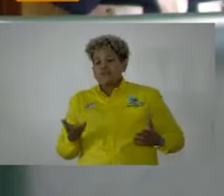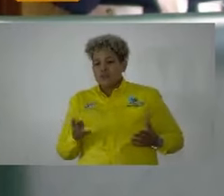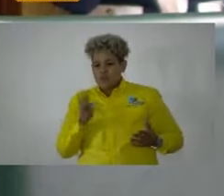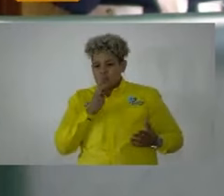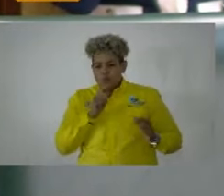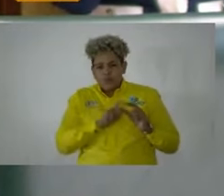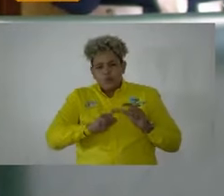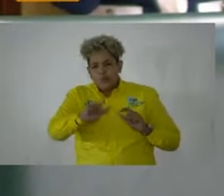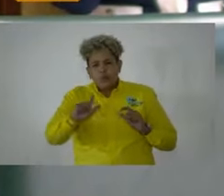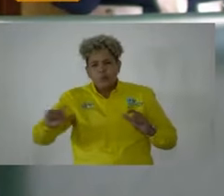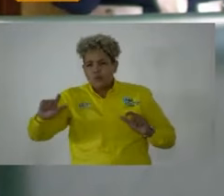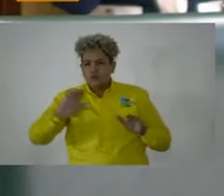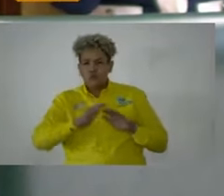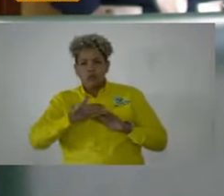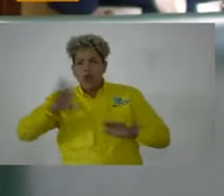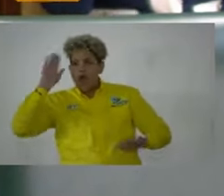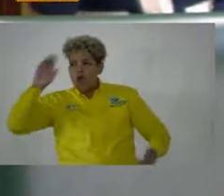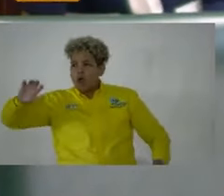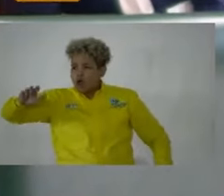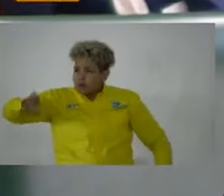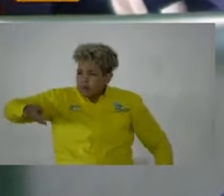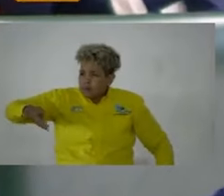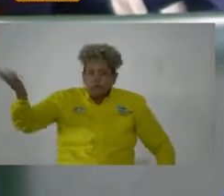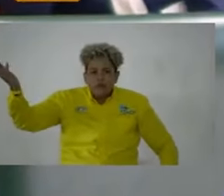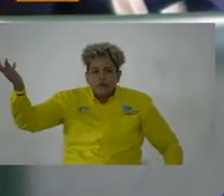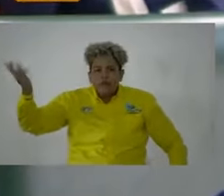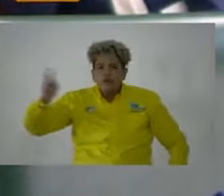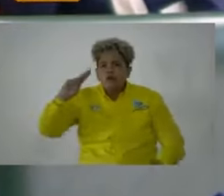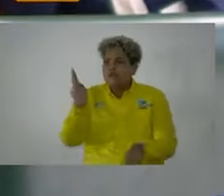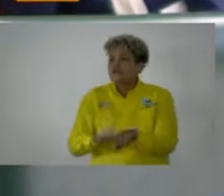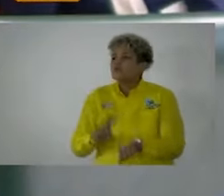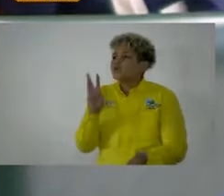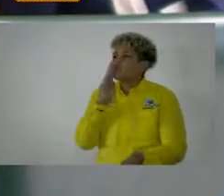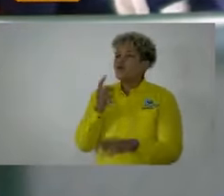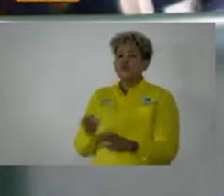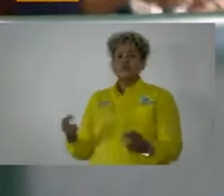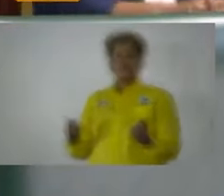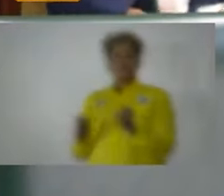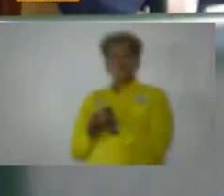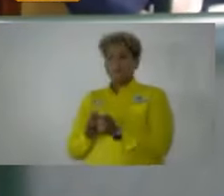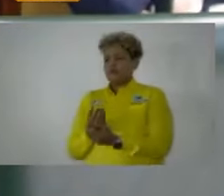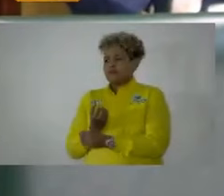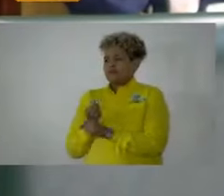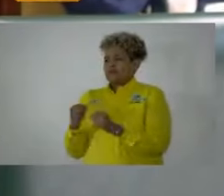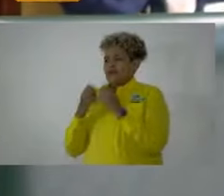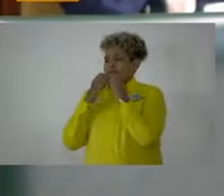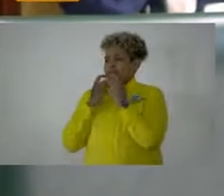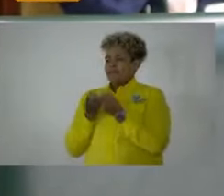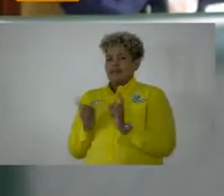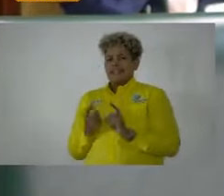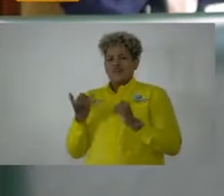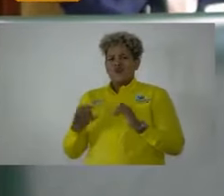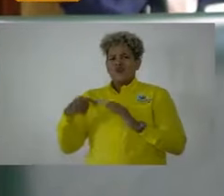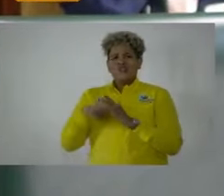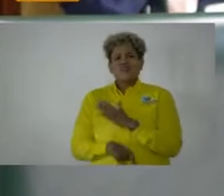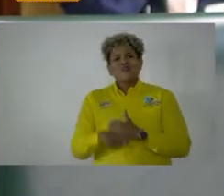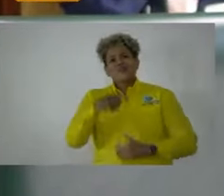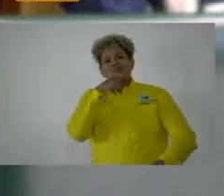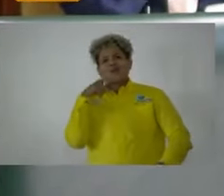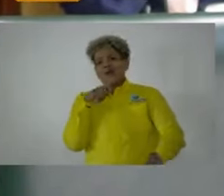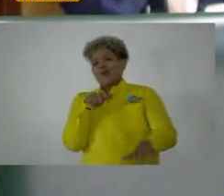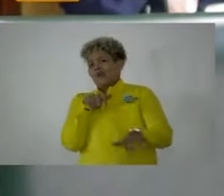rest of Jamaica? And what of plans to secure our natural water resources across Jamaica? in an era of intensifying climate